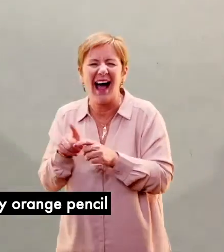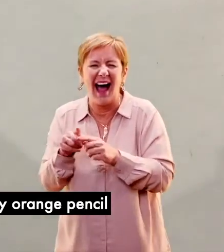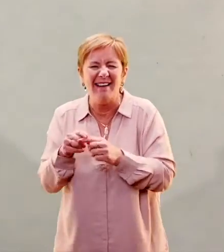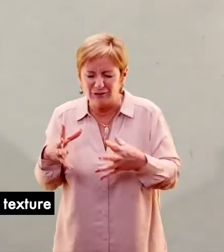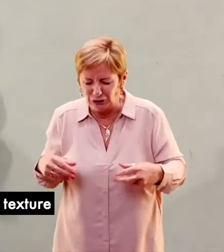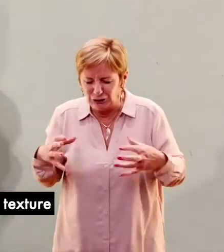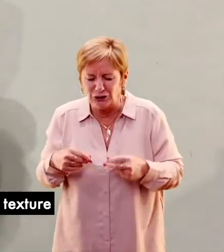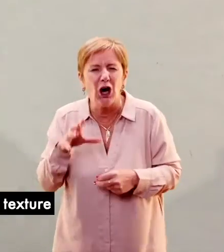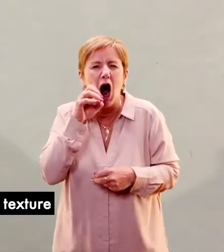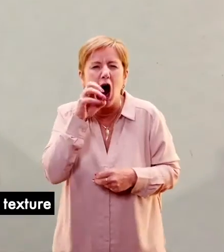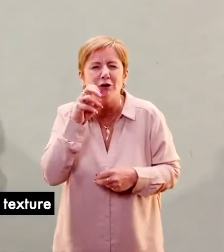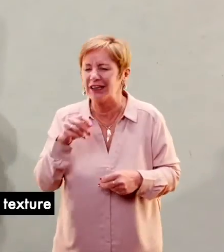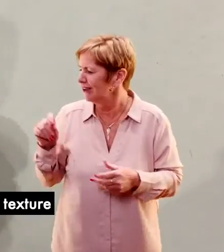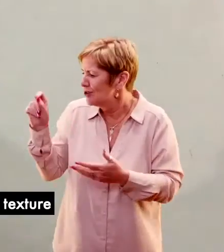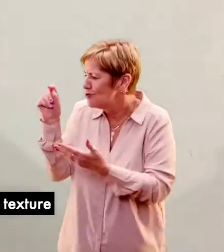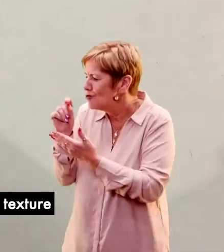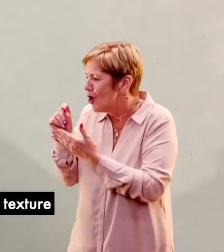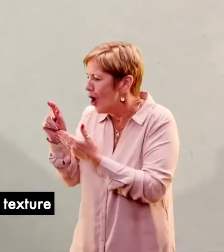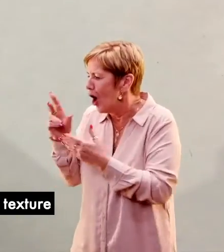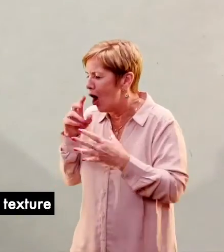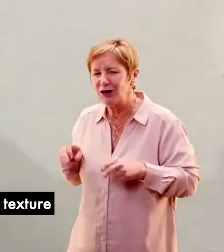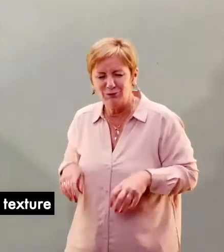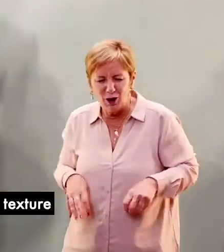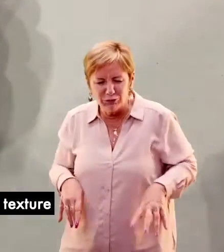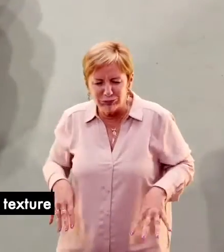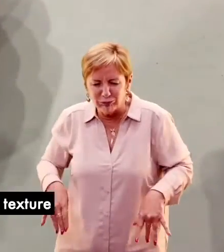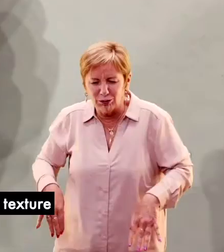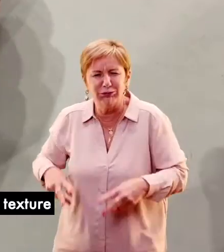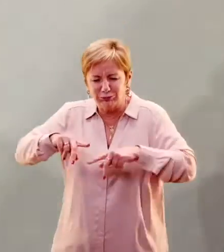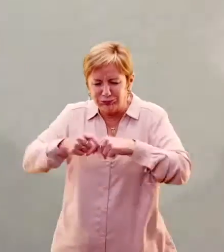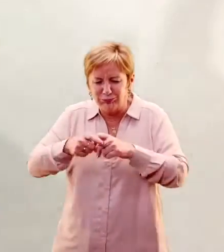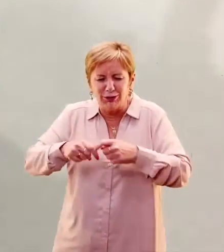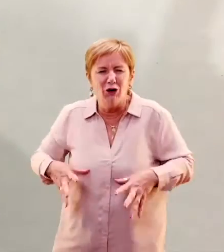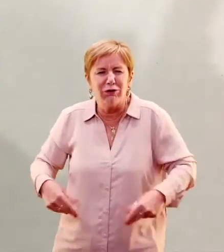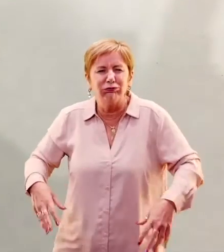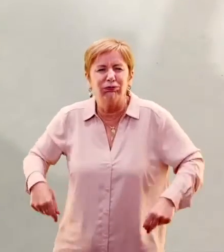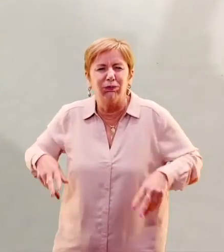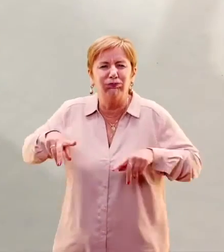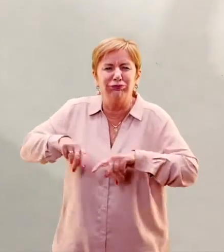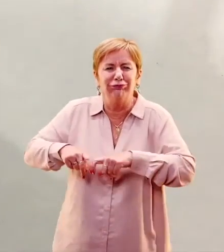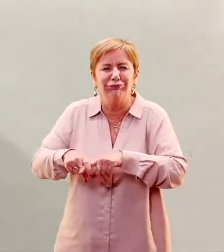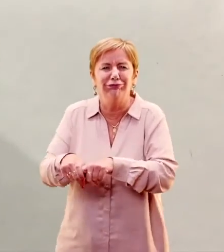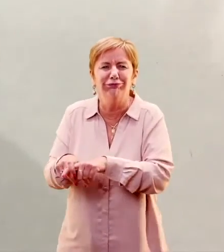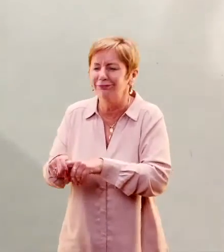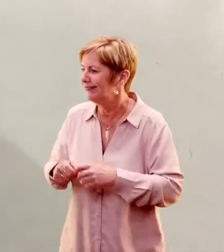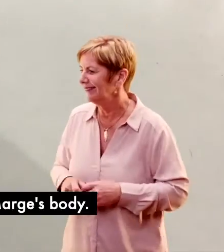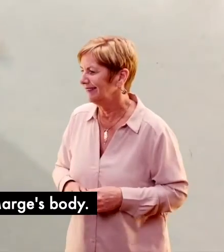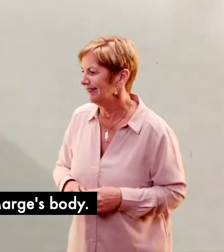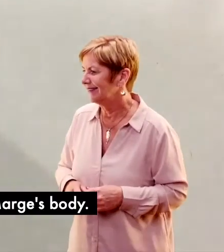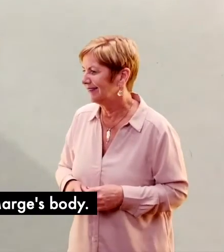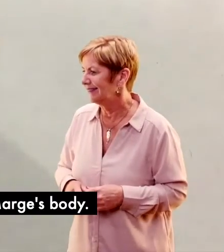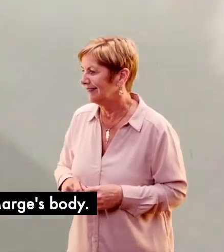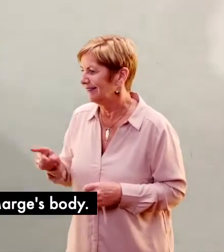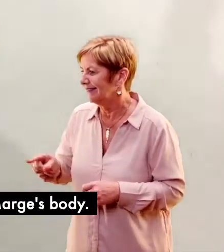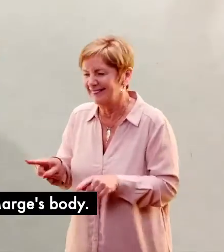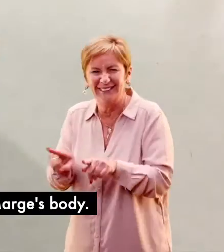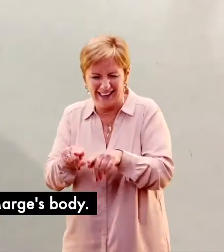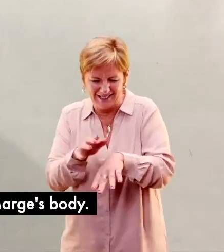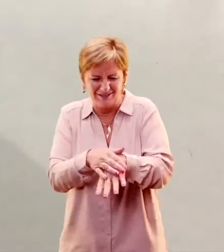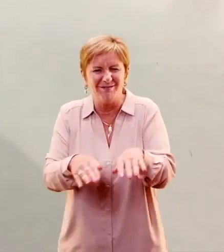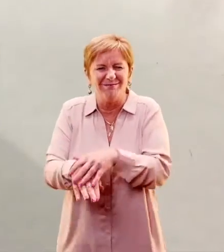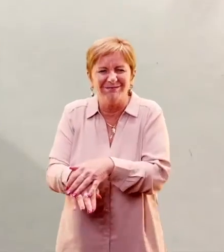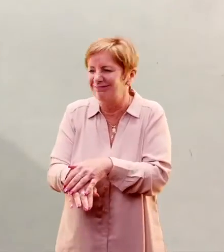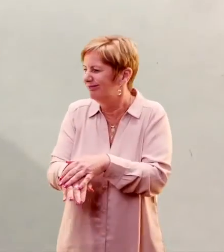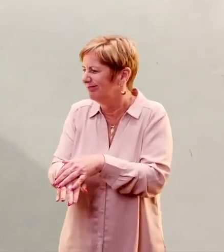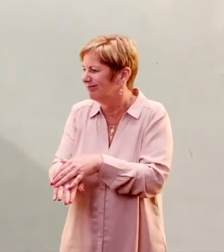my orange pencil and I'm going to create a fur-like texture using a zigzag pattern. And I'm going to follow the curves of Marge's